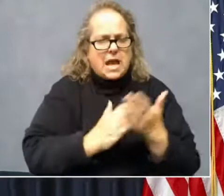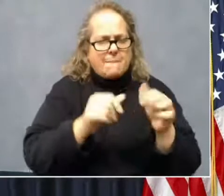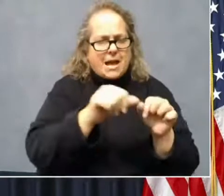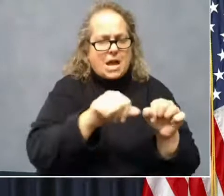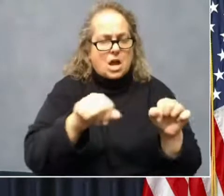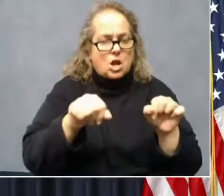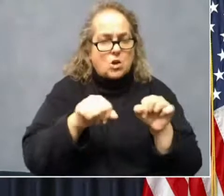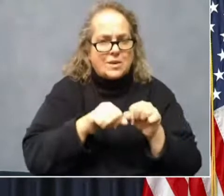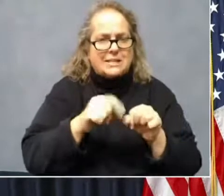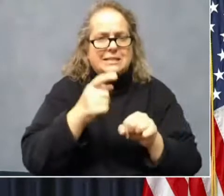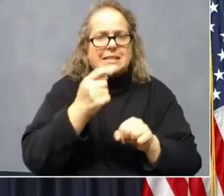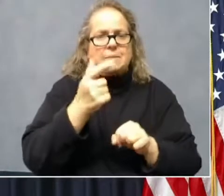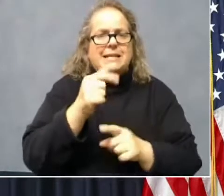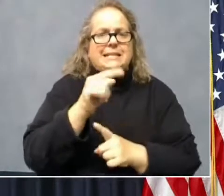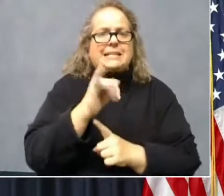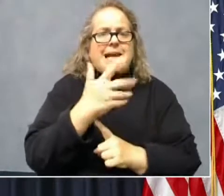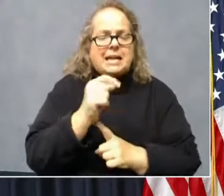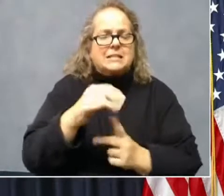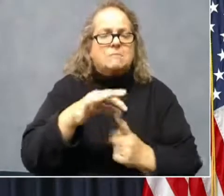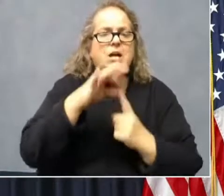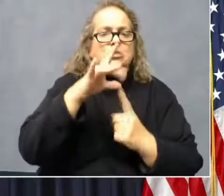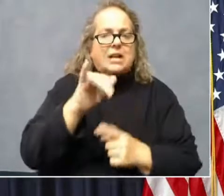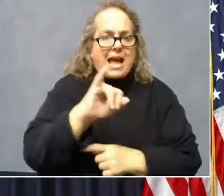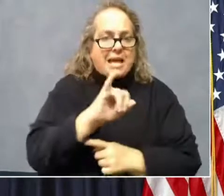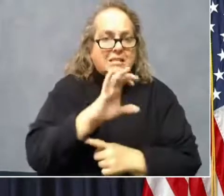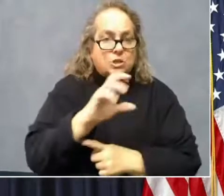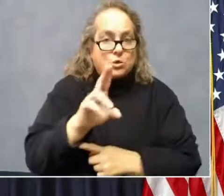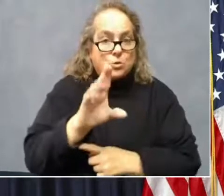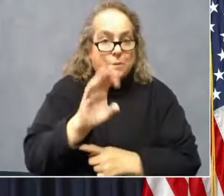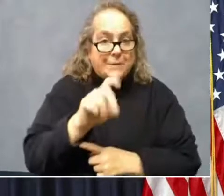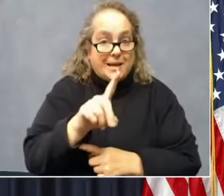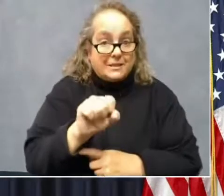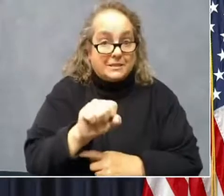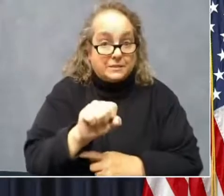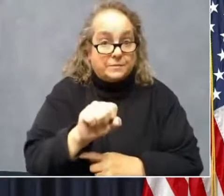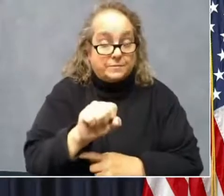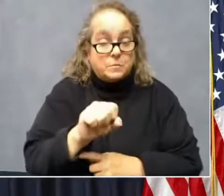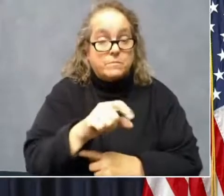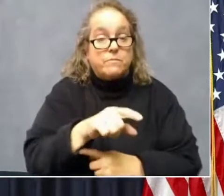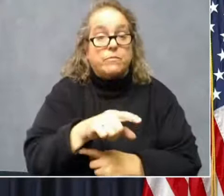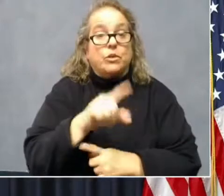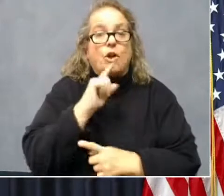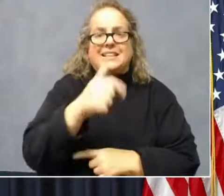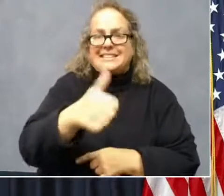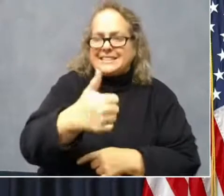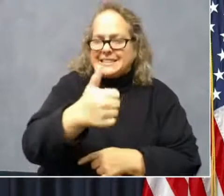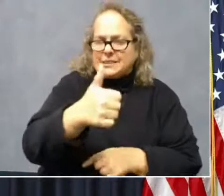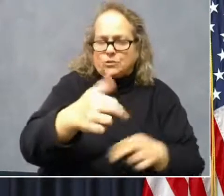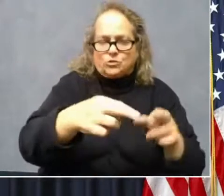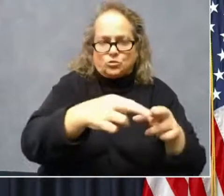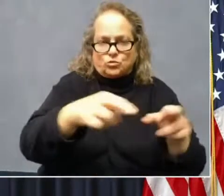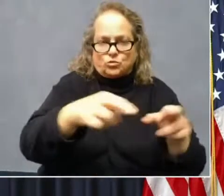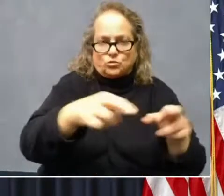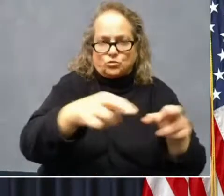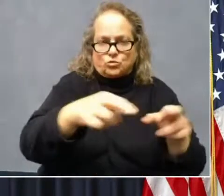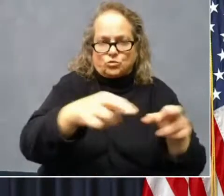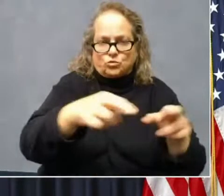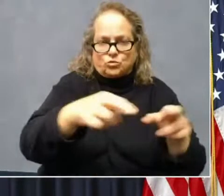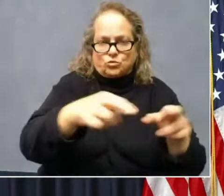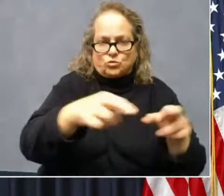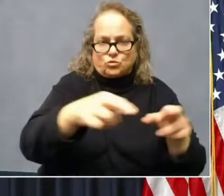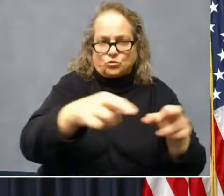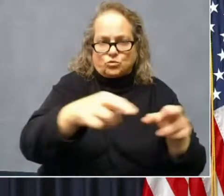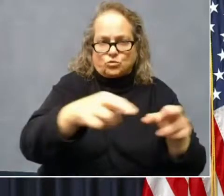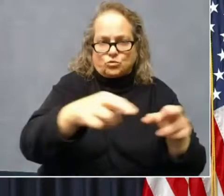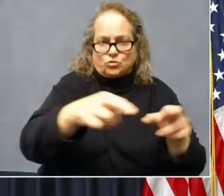So I'm going to go over that. So there are 10 regions when we look at